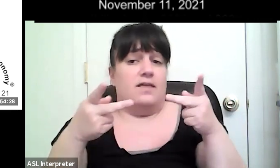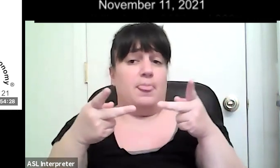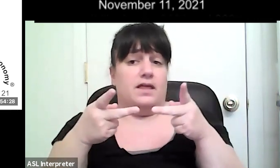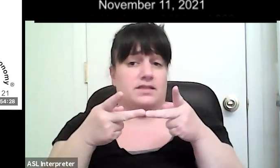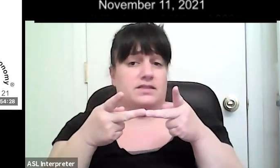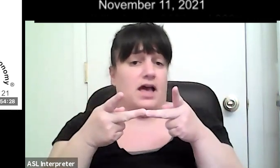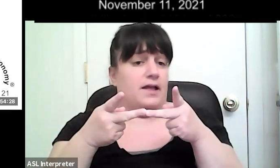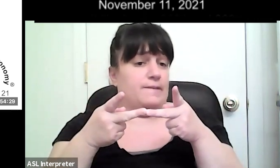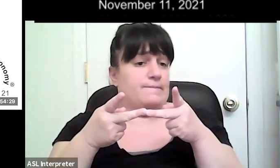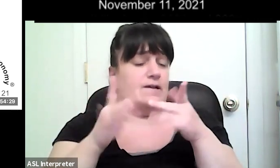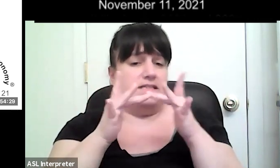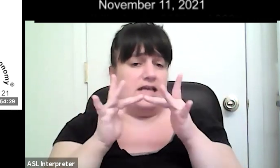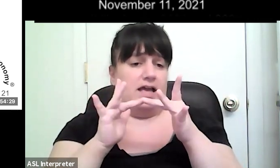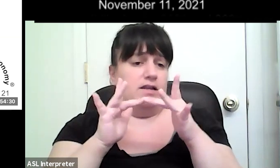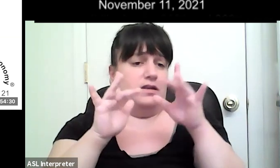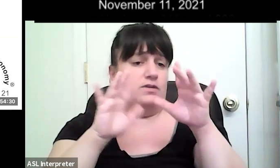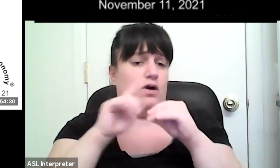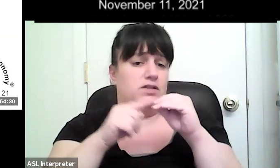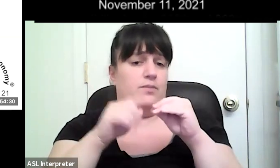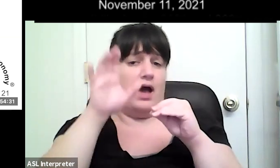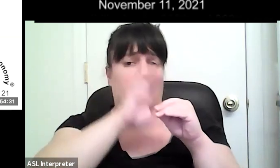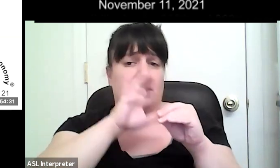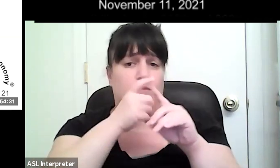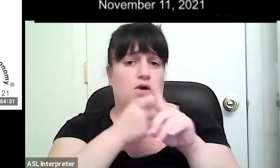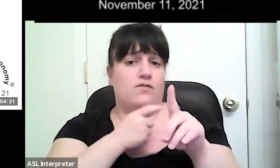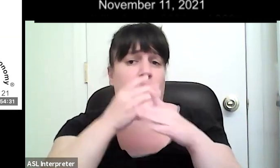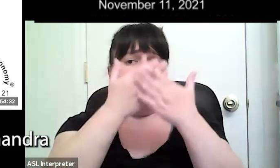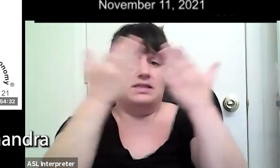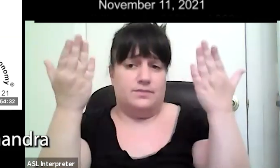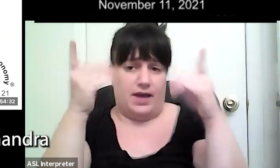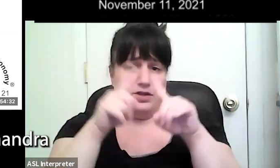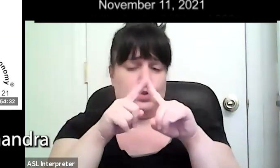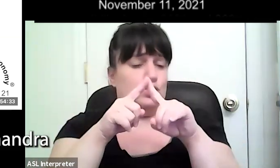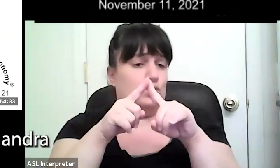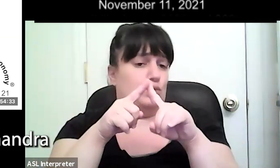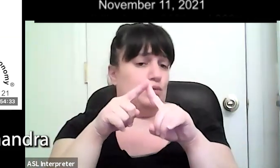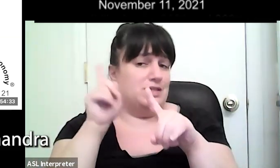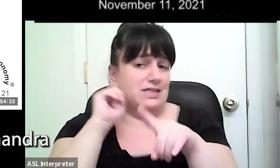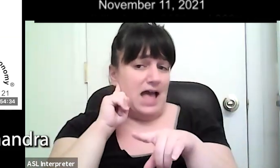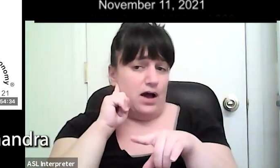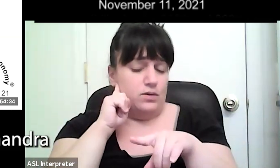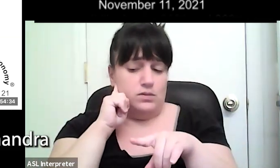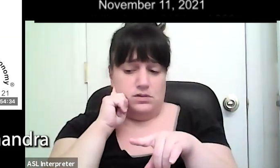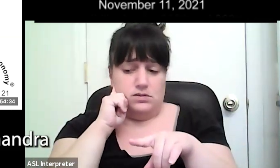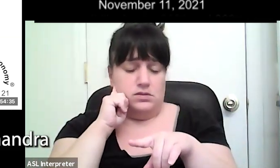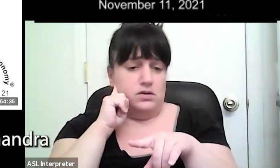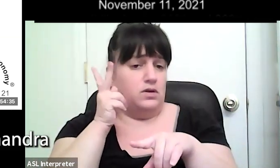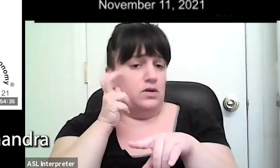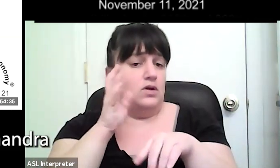page that talks about explore from space to sound. And also we heard a talk about